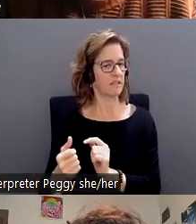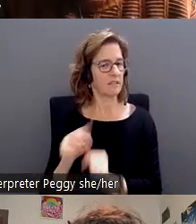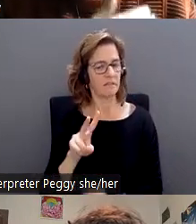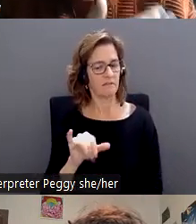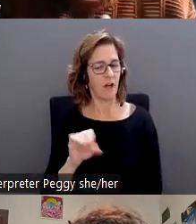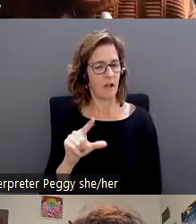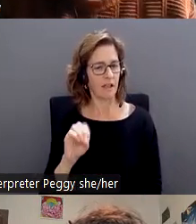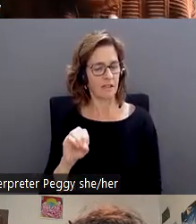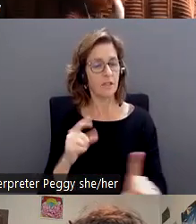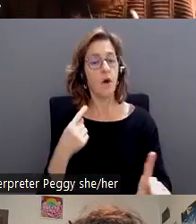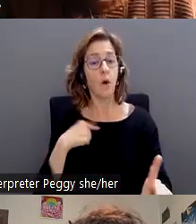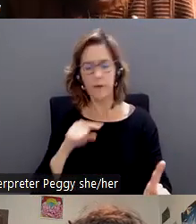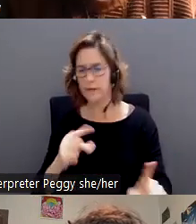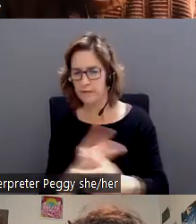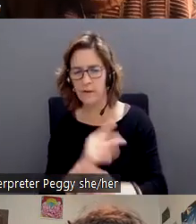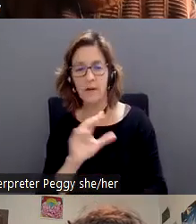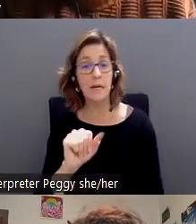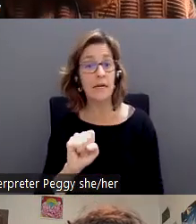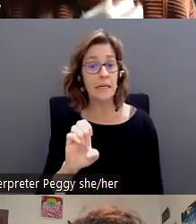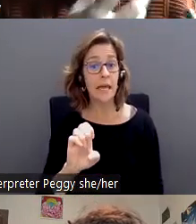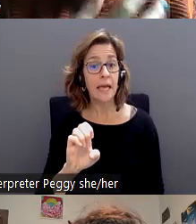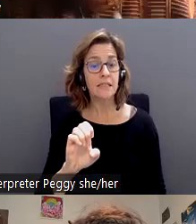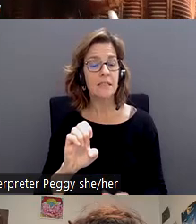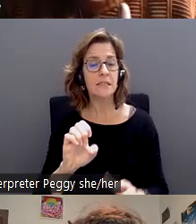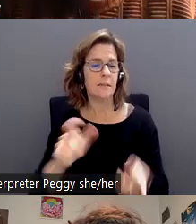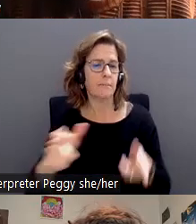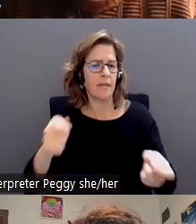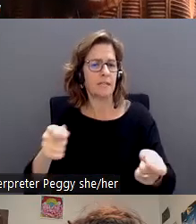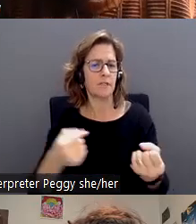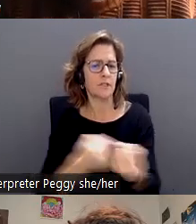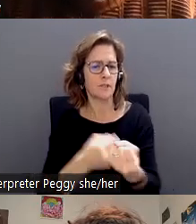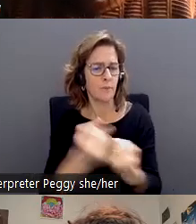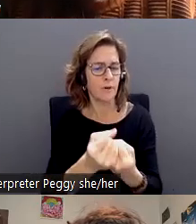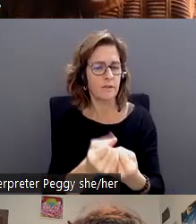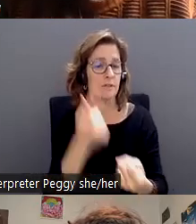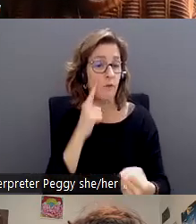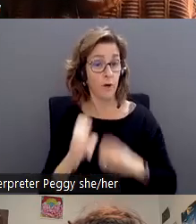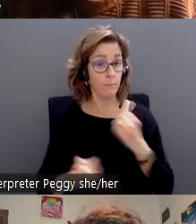support in terms of finding emotional support, special supports in terms of